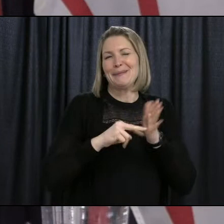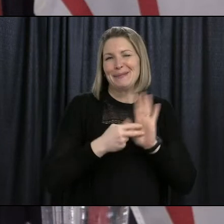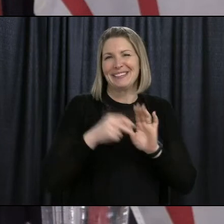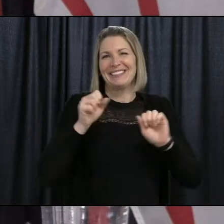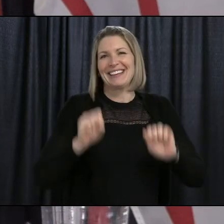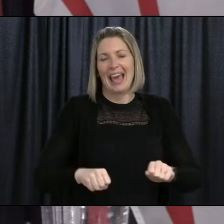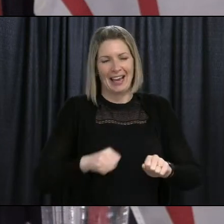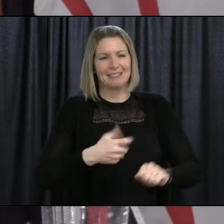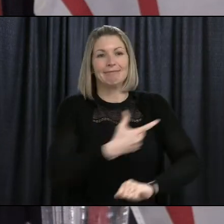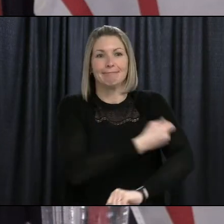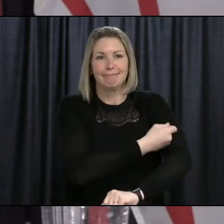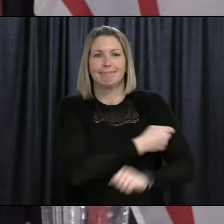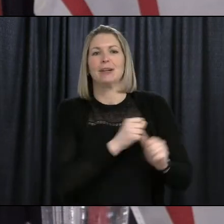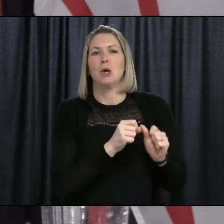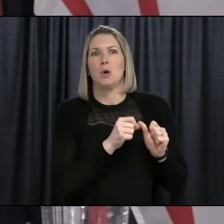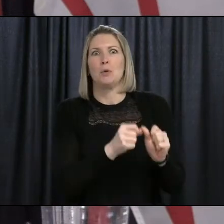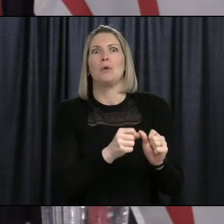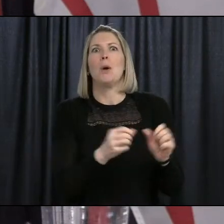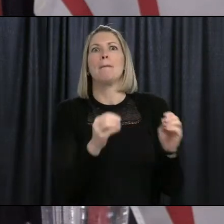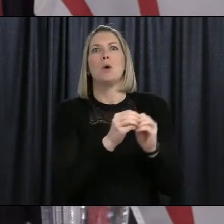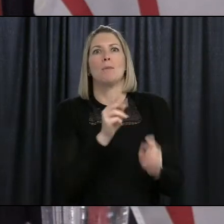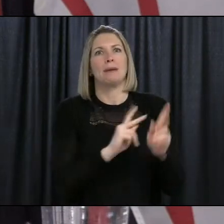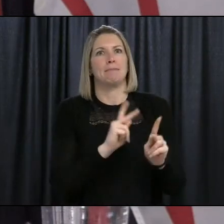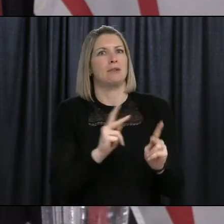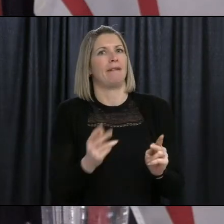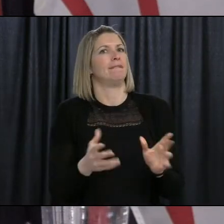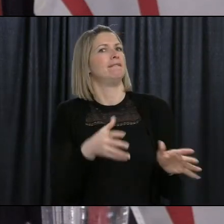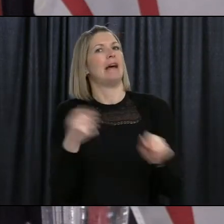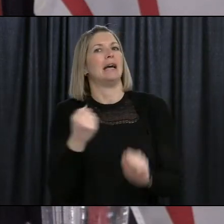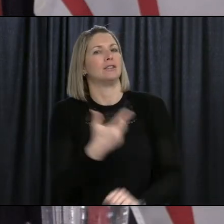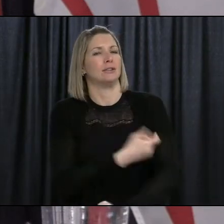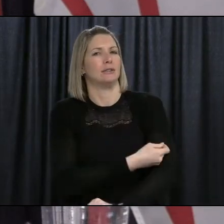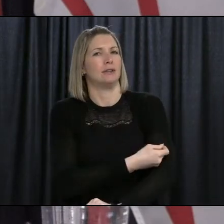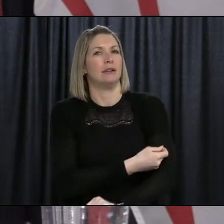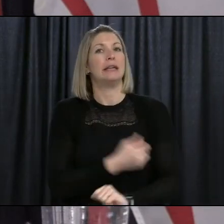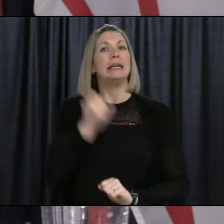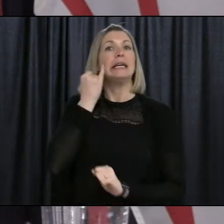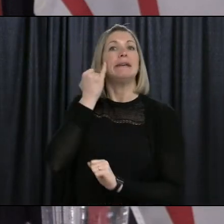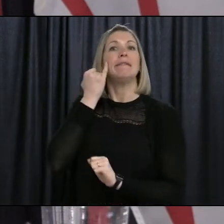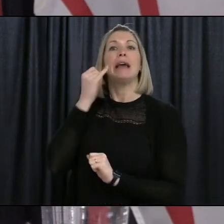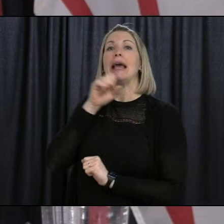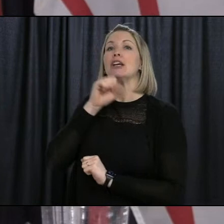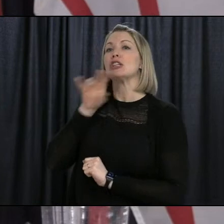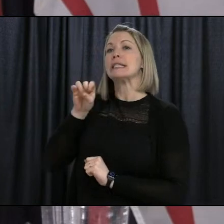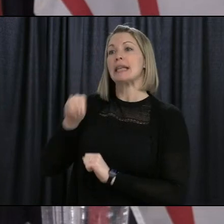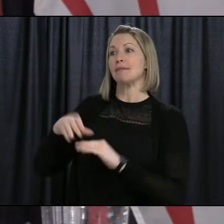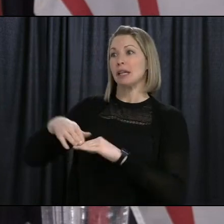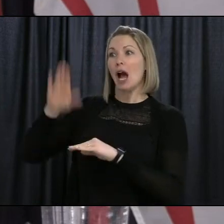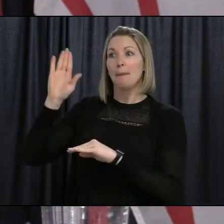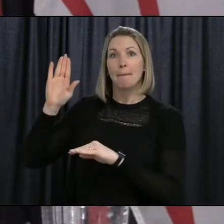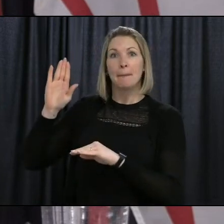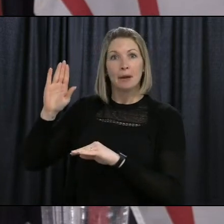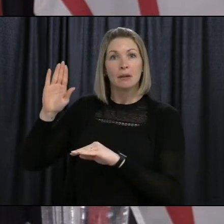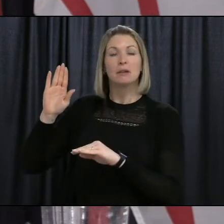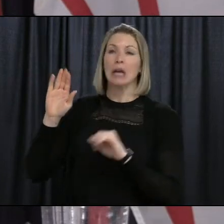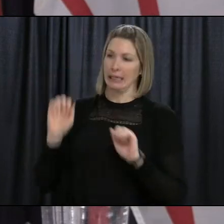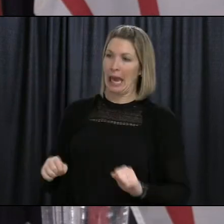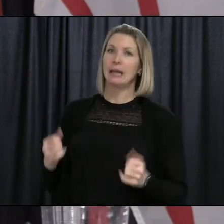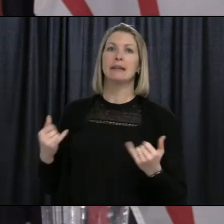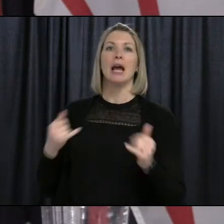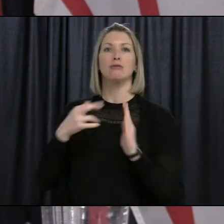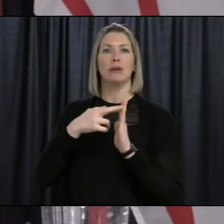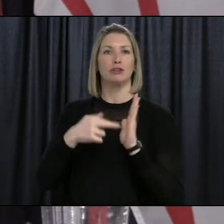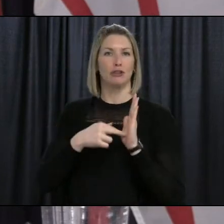over the age of 70 who haven't registered yet, please do so as soon as you can. And if there's someone in your life who is